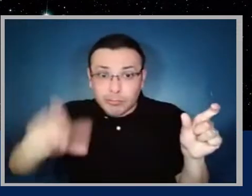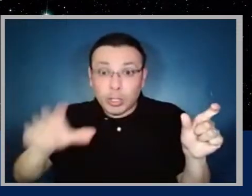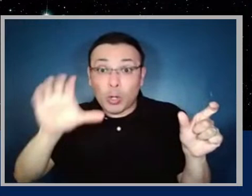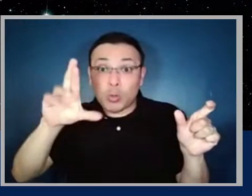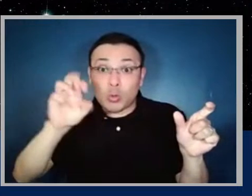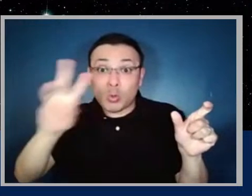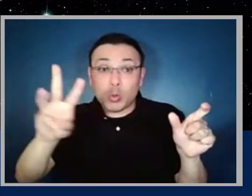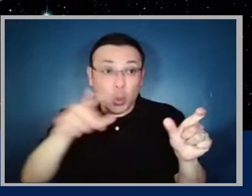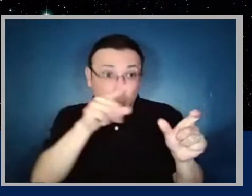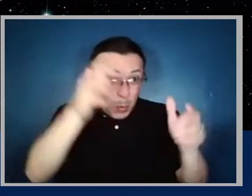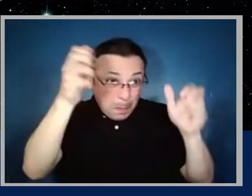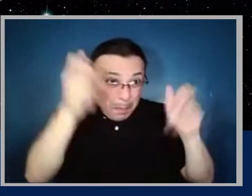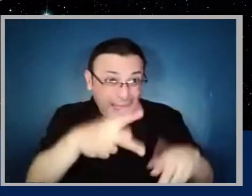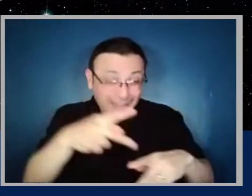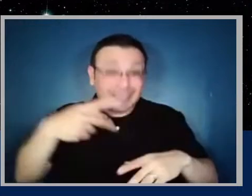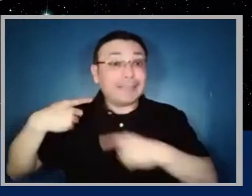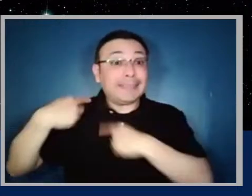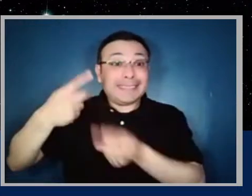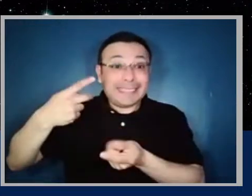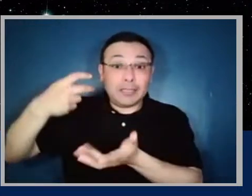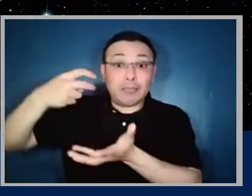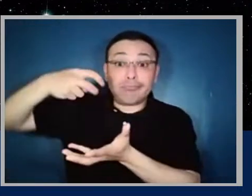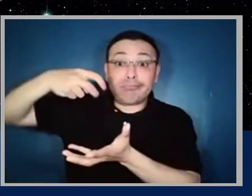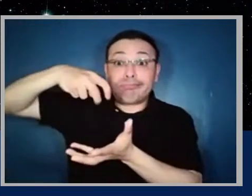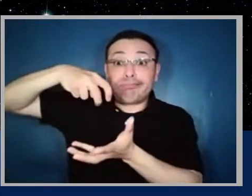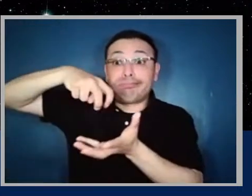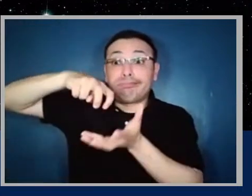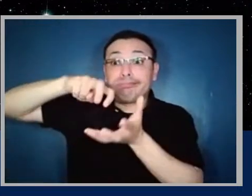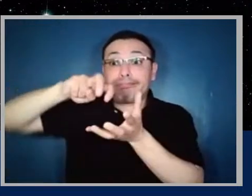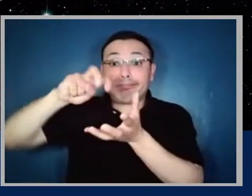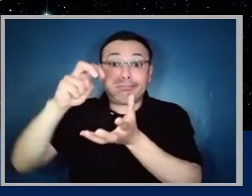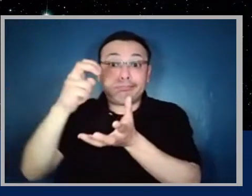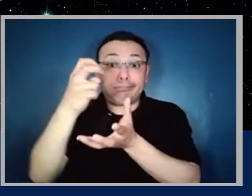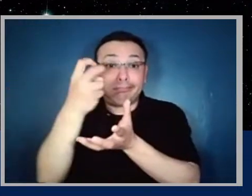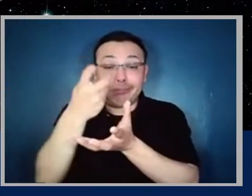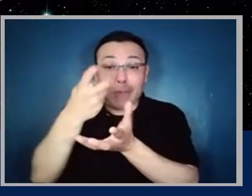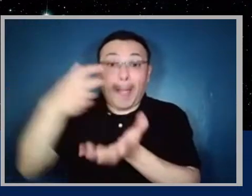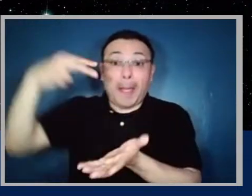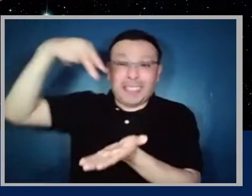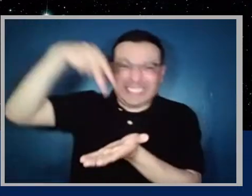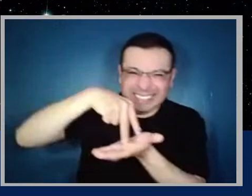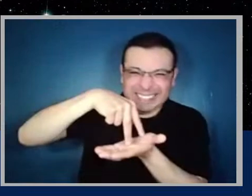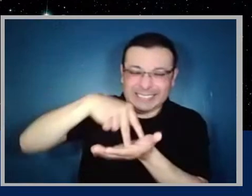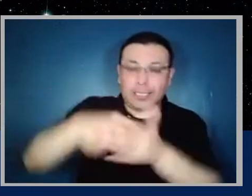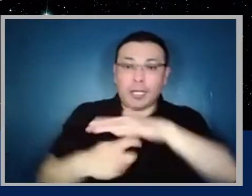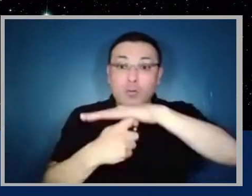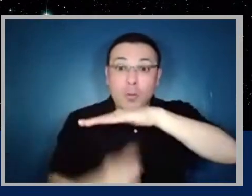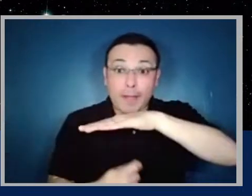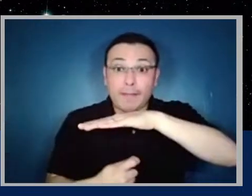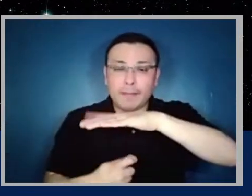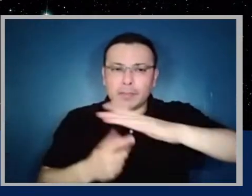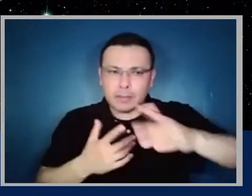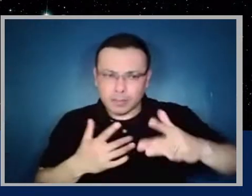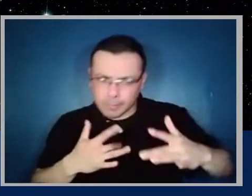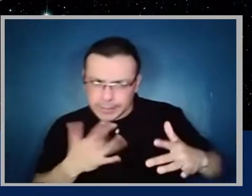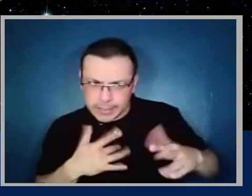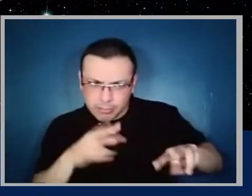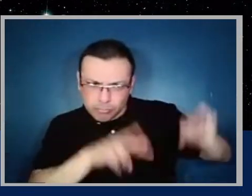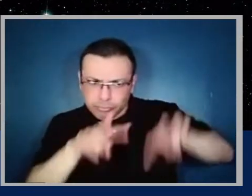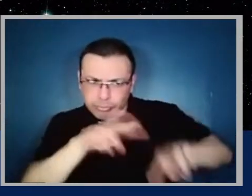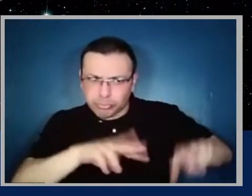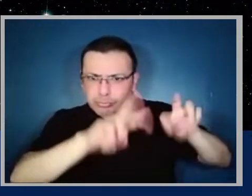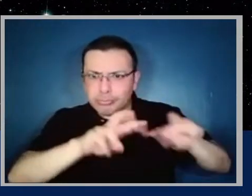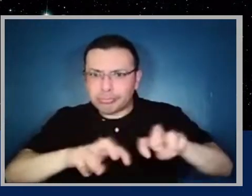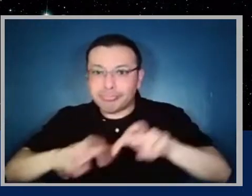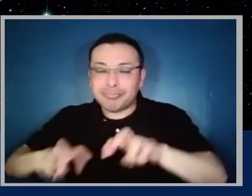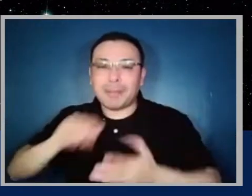in gravity after being in 0G for so long. Fascinating. Well, gosh, we can't wait to see all of this stuff coming up. There's so many exciting